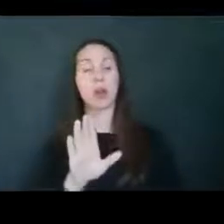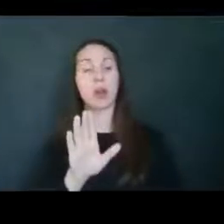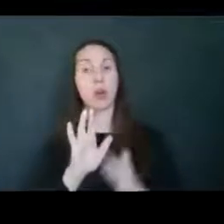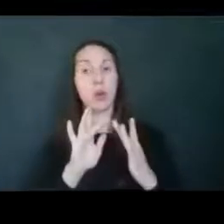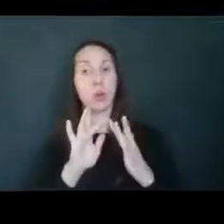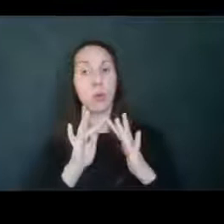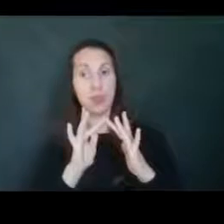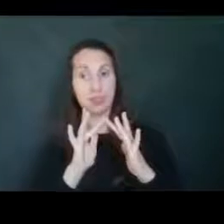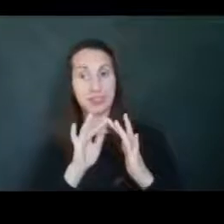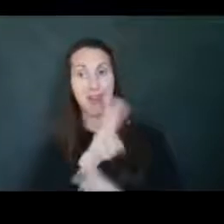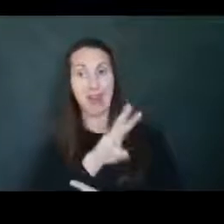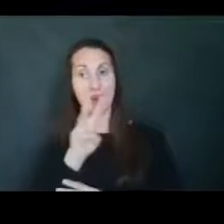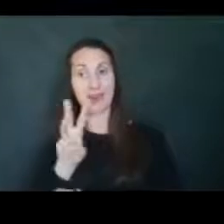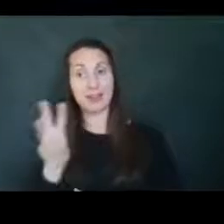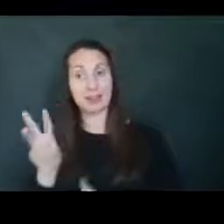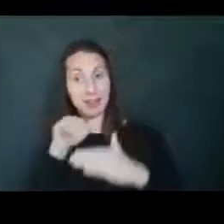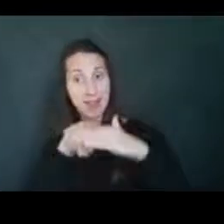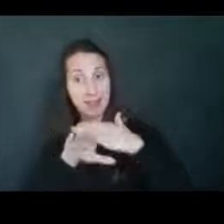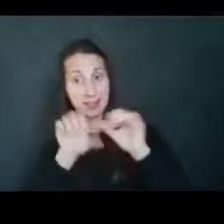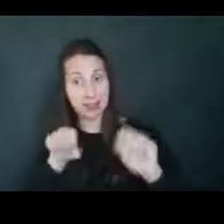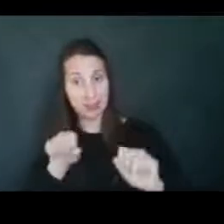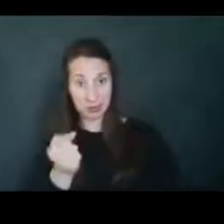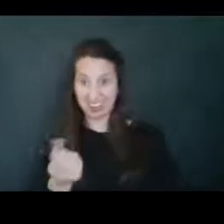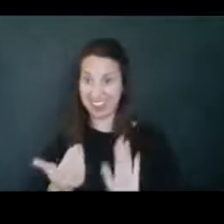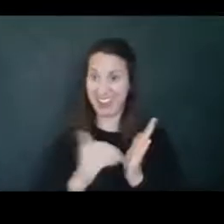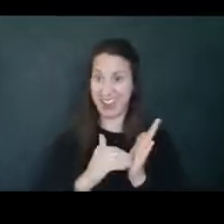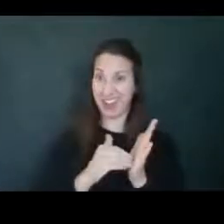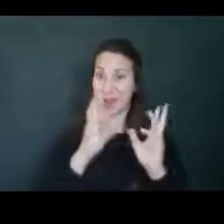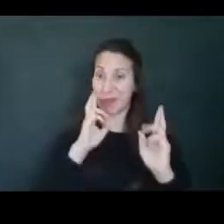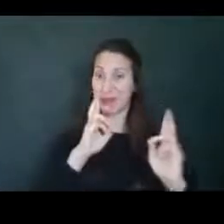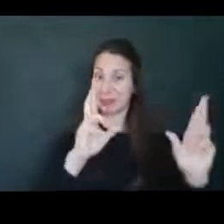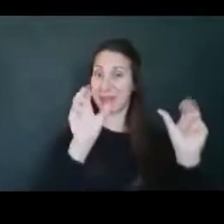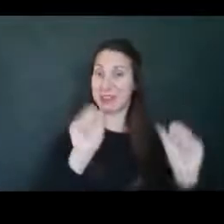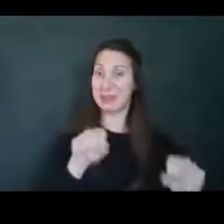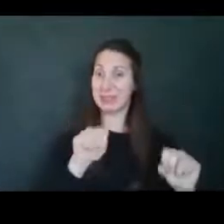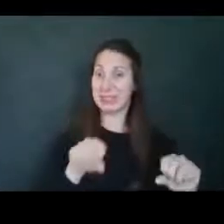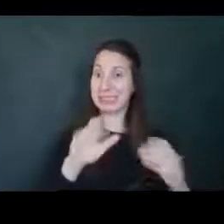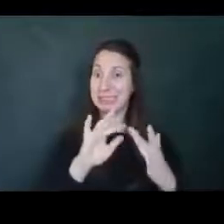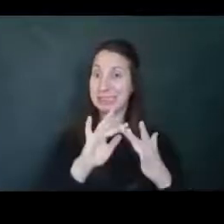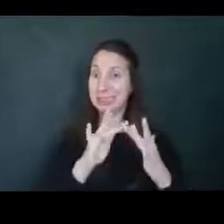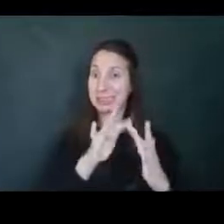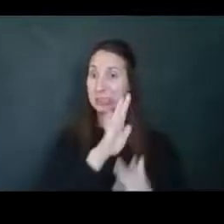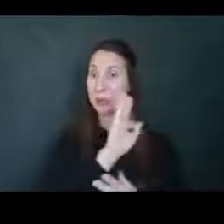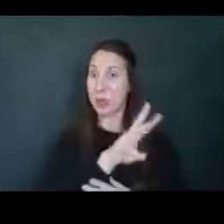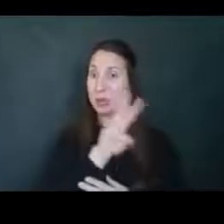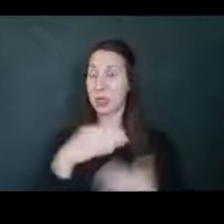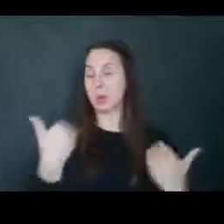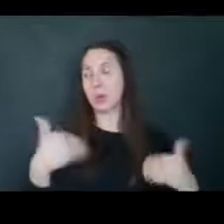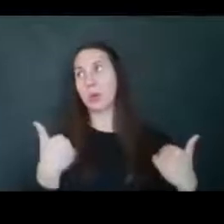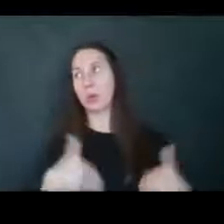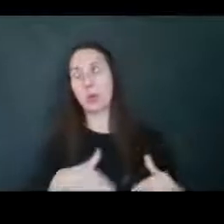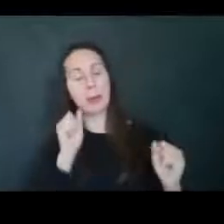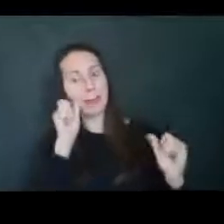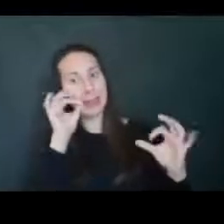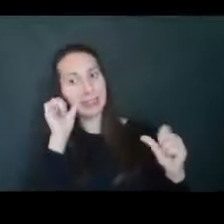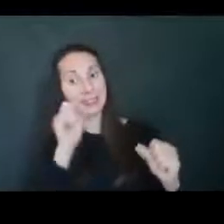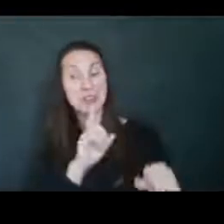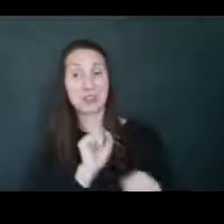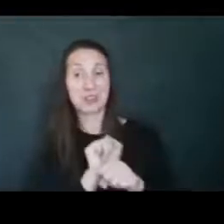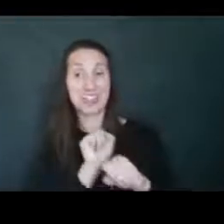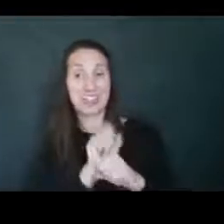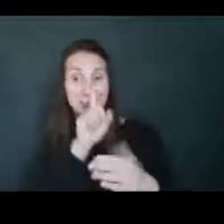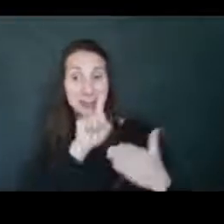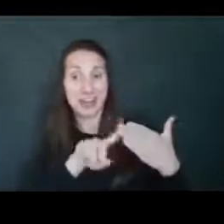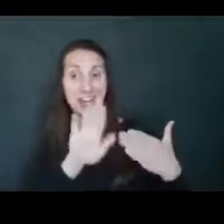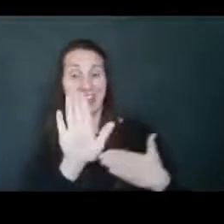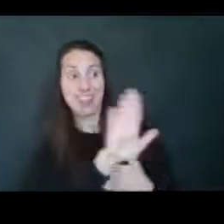phenomenal job of this. So check out literally anything Respectability does as far as accessibility features